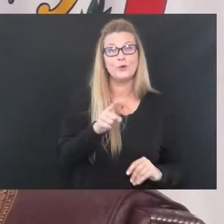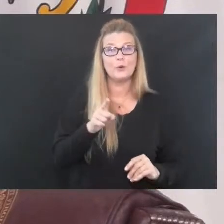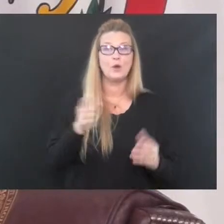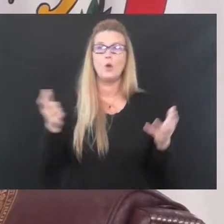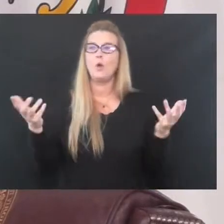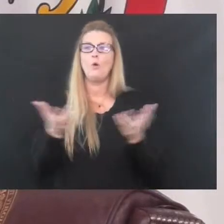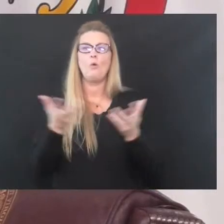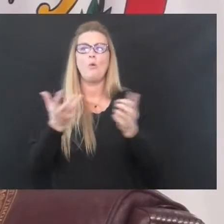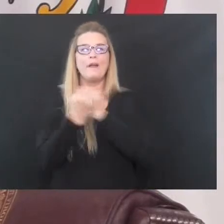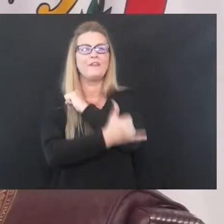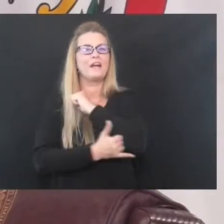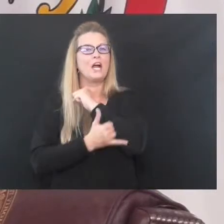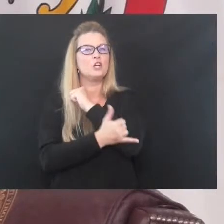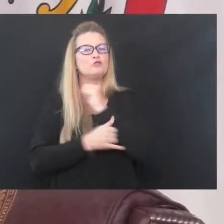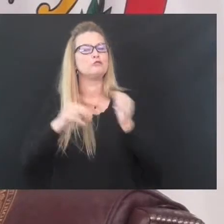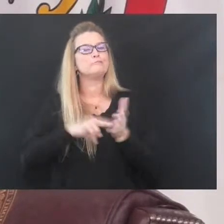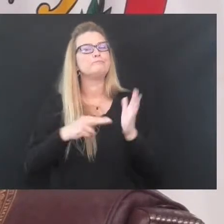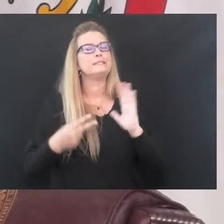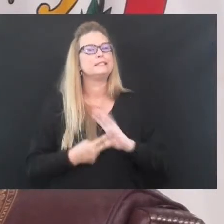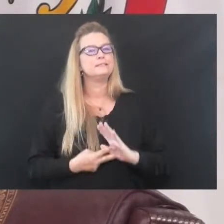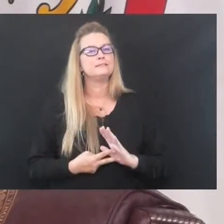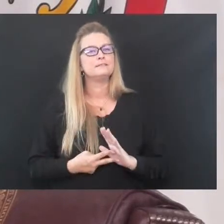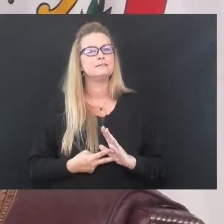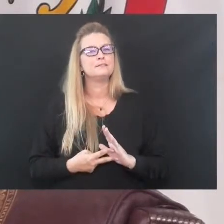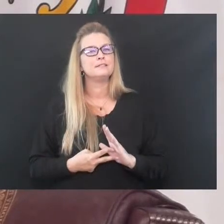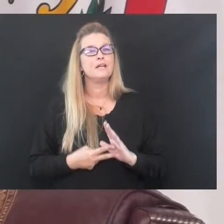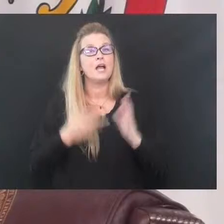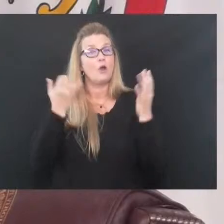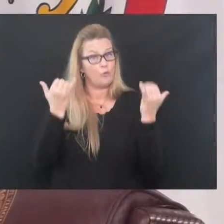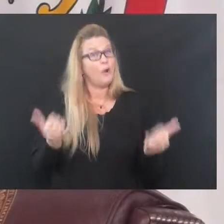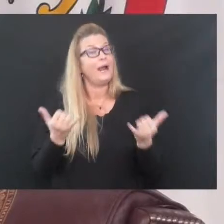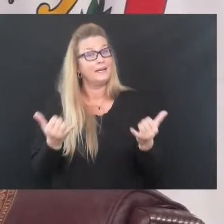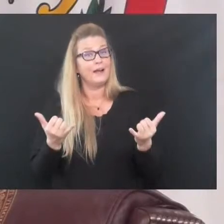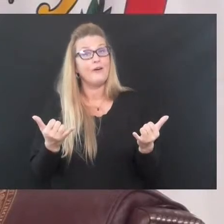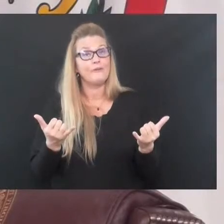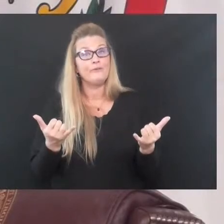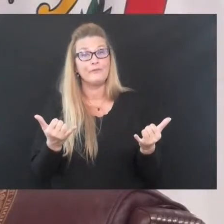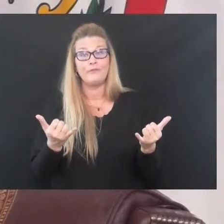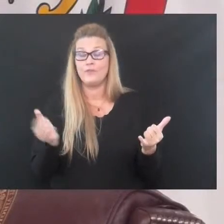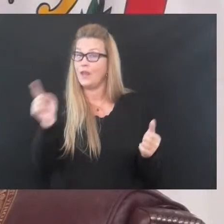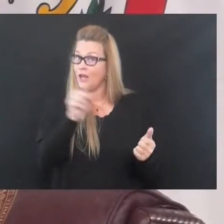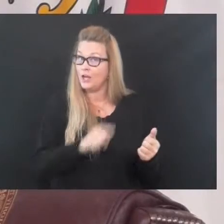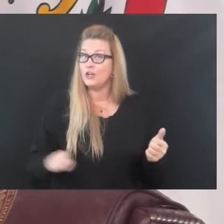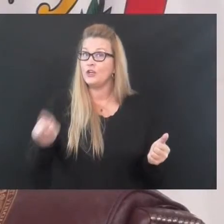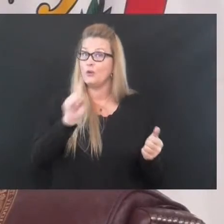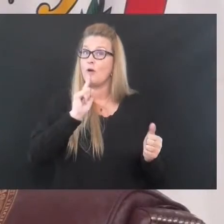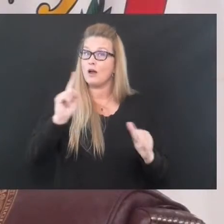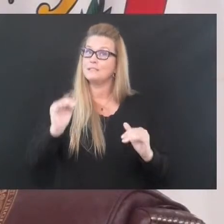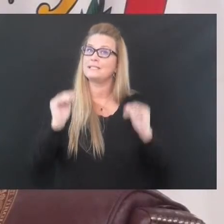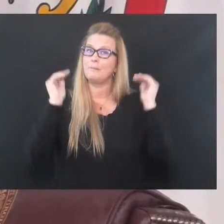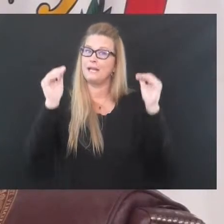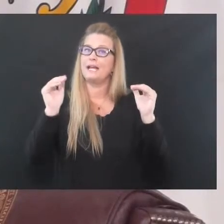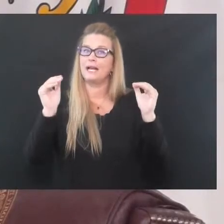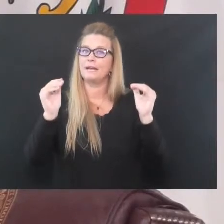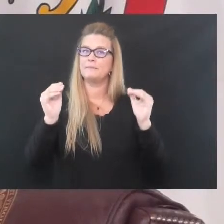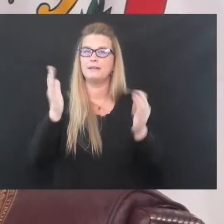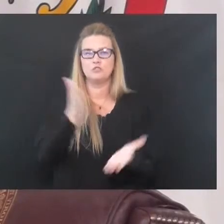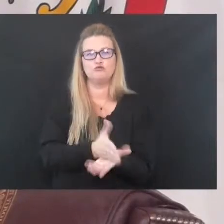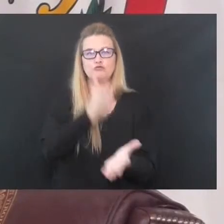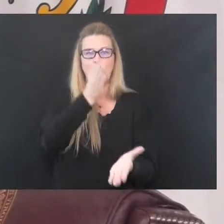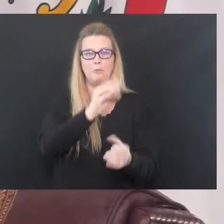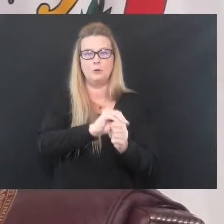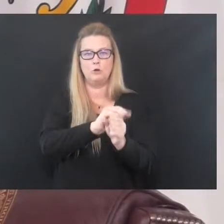great country is all about. Because at this time, you are stepping up to shut this thing